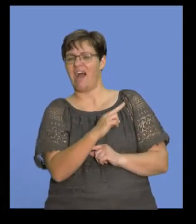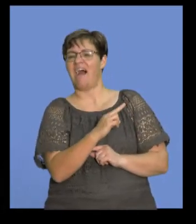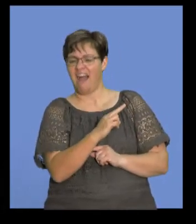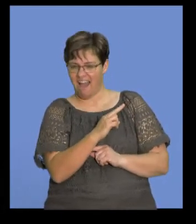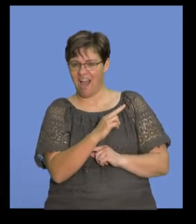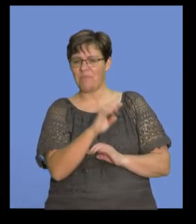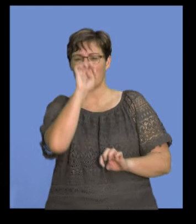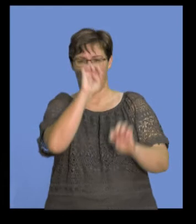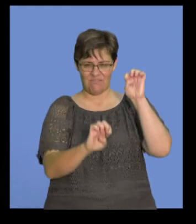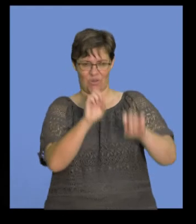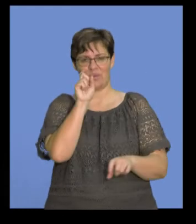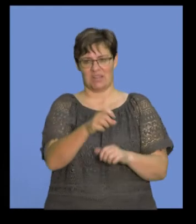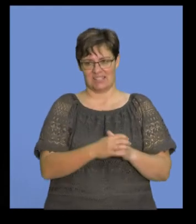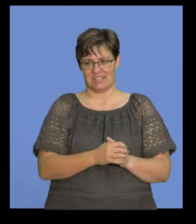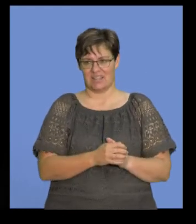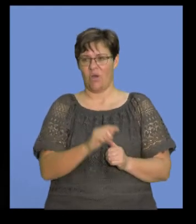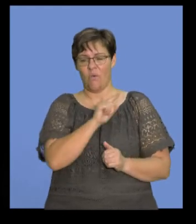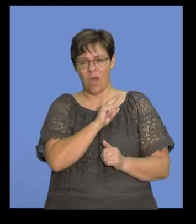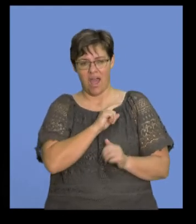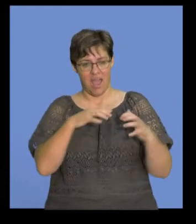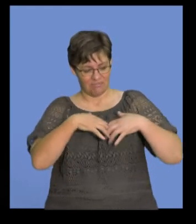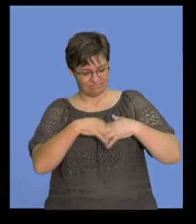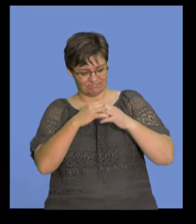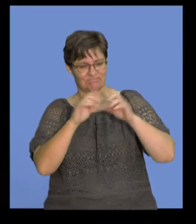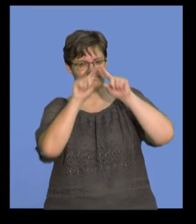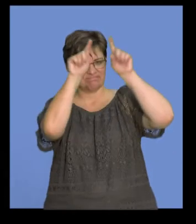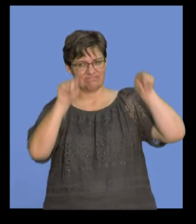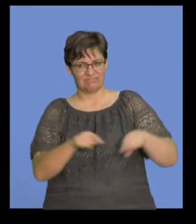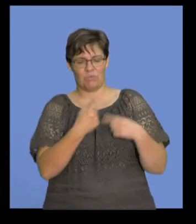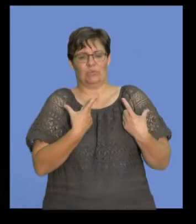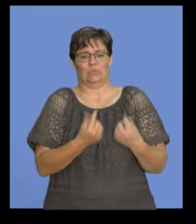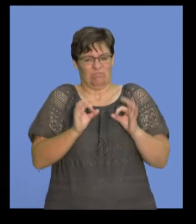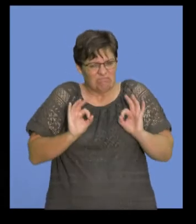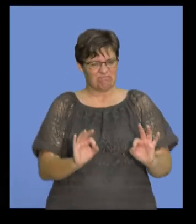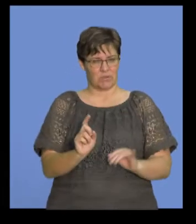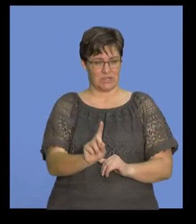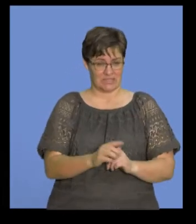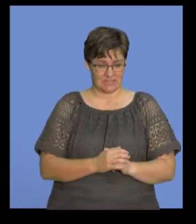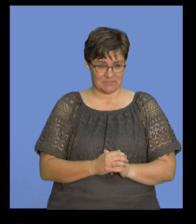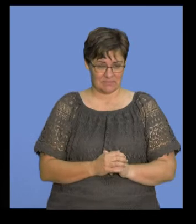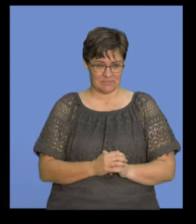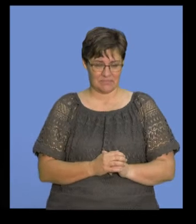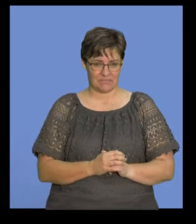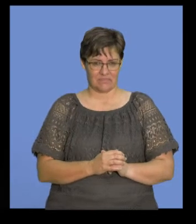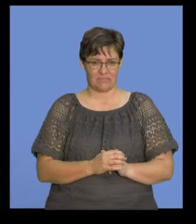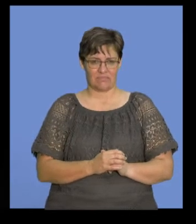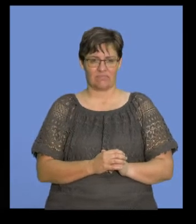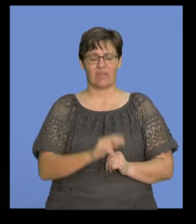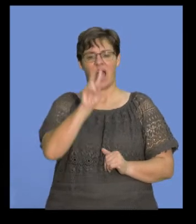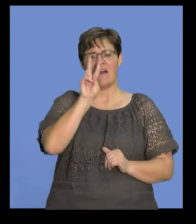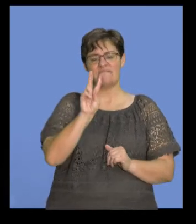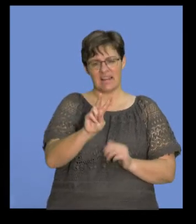to evaluate them so that we create a bigger picture of exactly what was done. Let's review validity